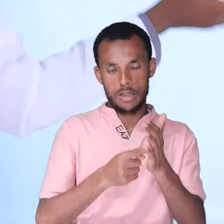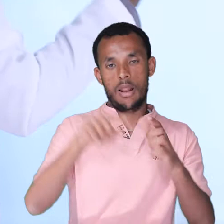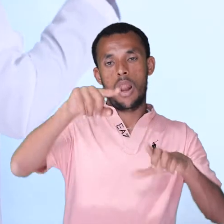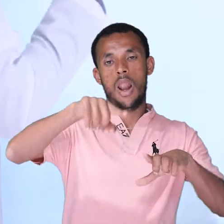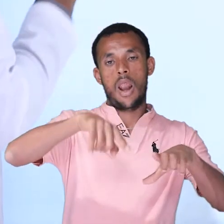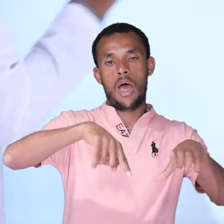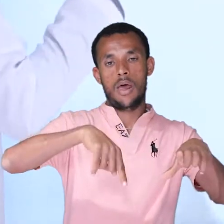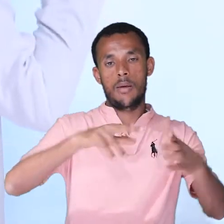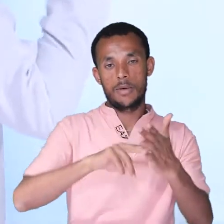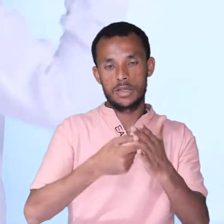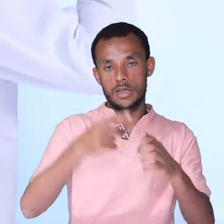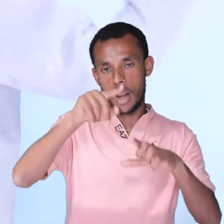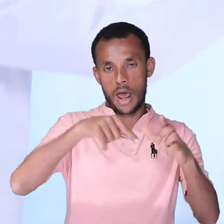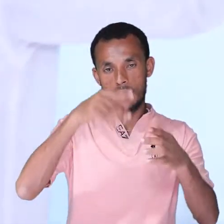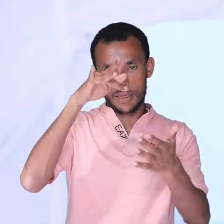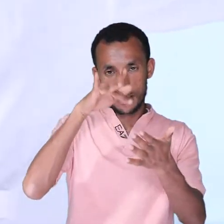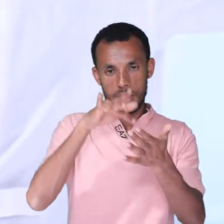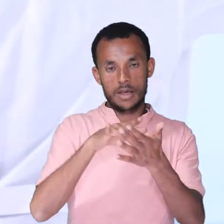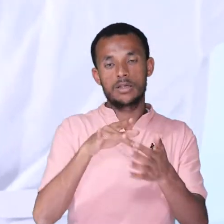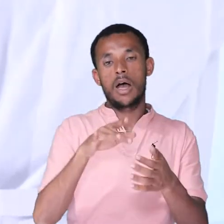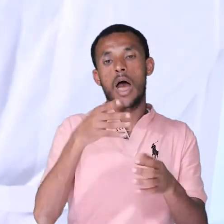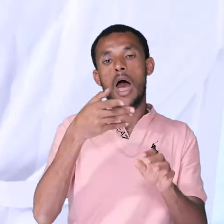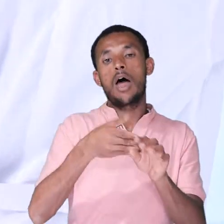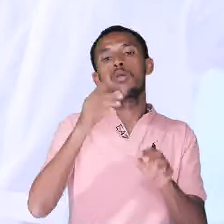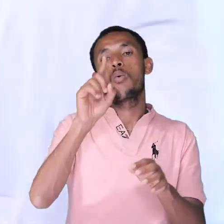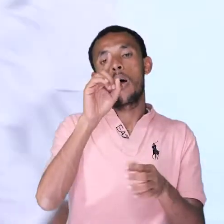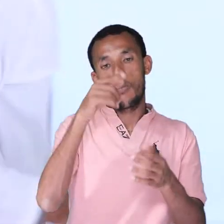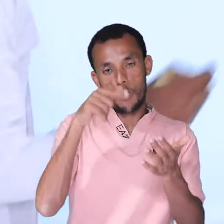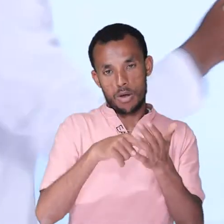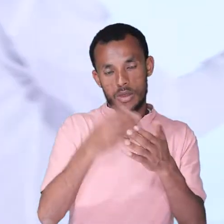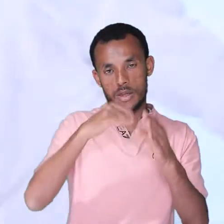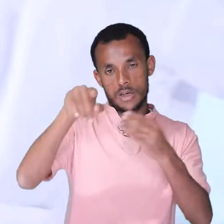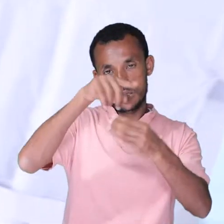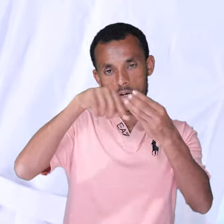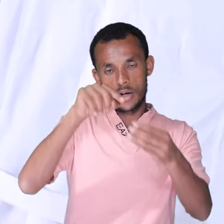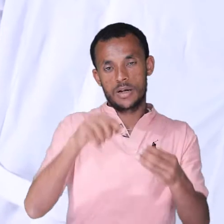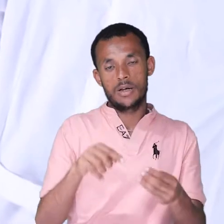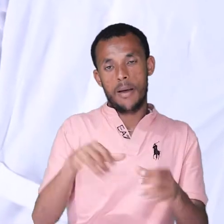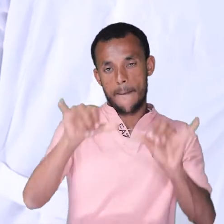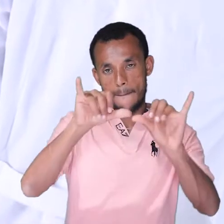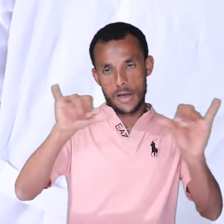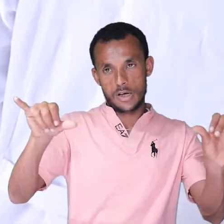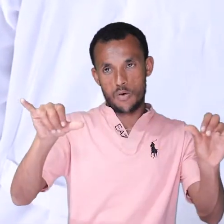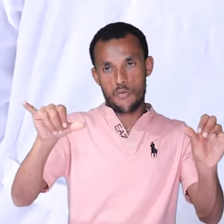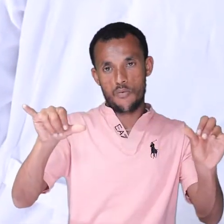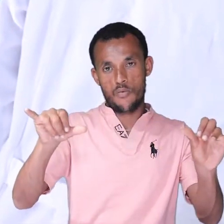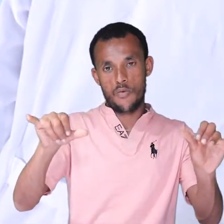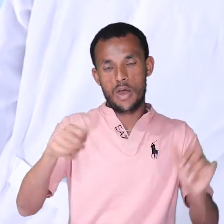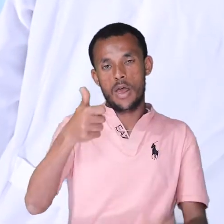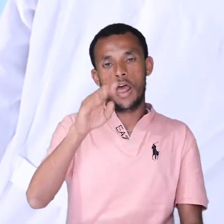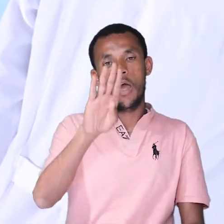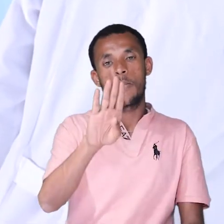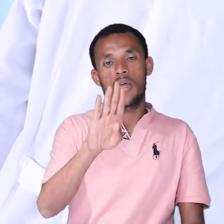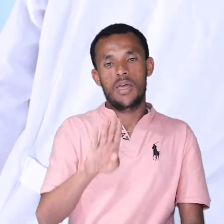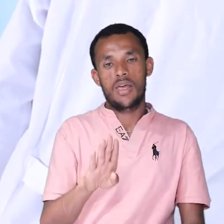line means the line touches at one point in for this circle. Therefore, measure of